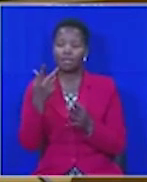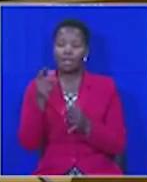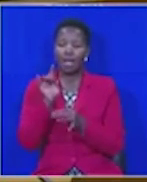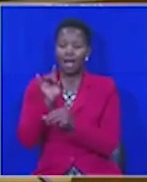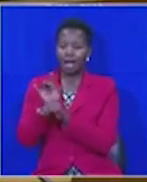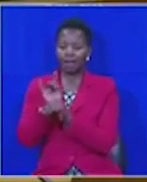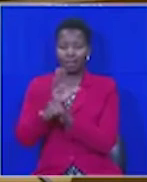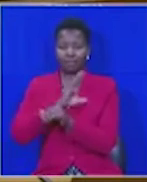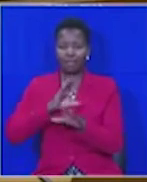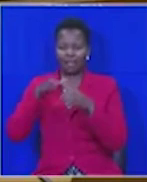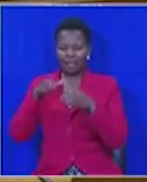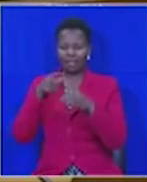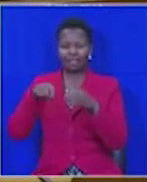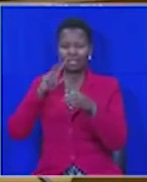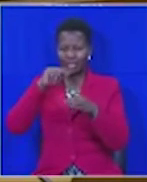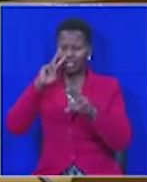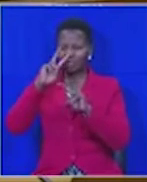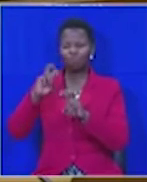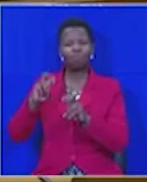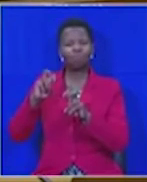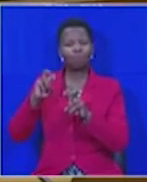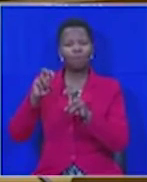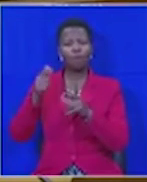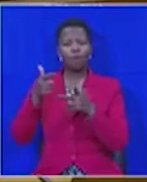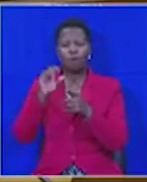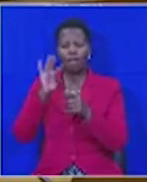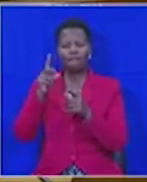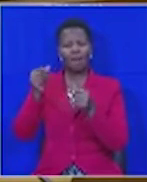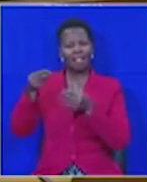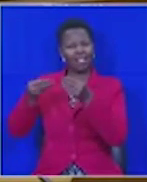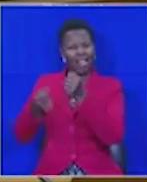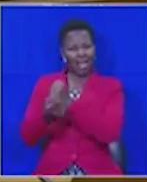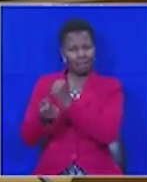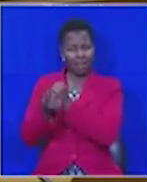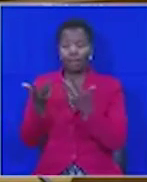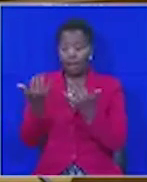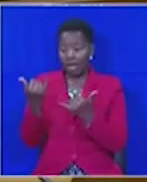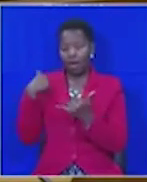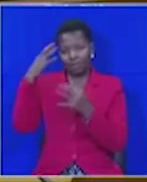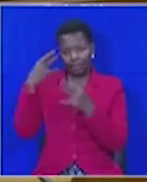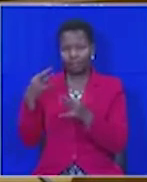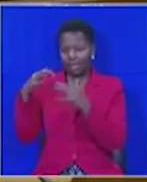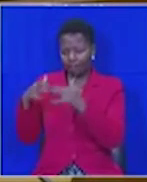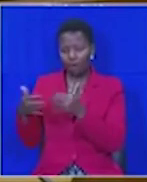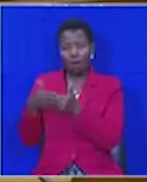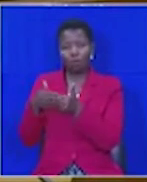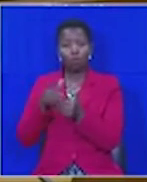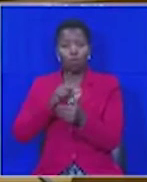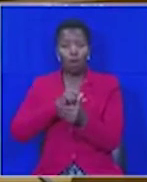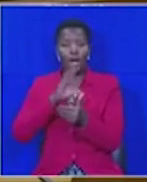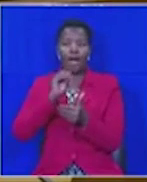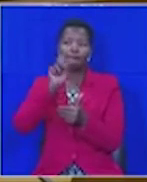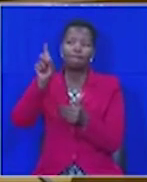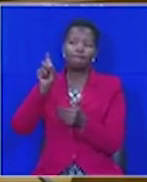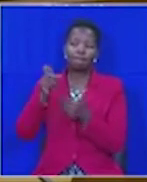as said, has been dissolved owing to the fact that there are a number of platforms within each country from which to